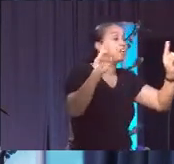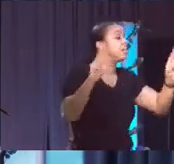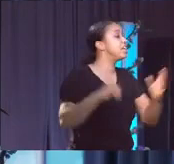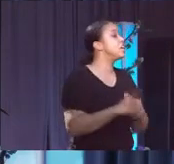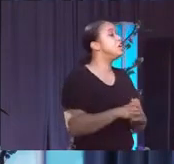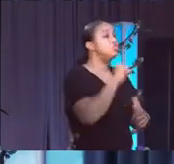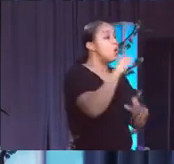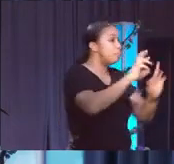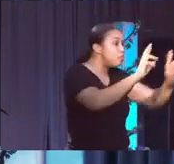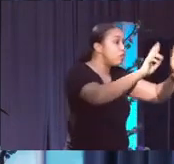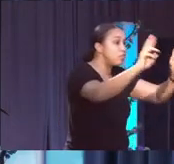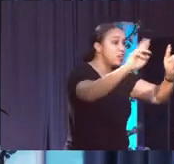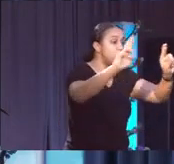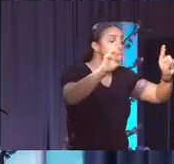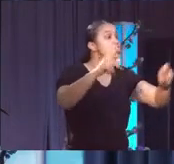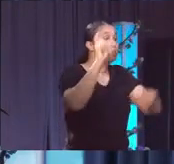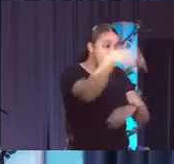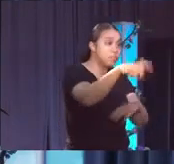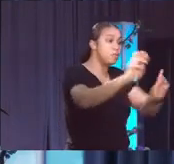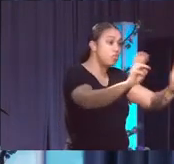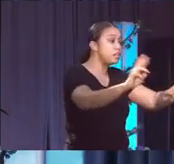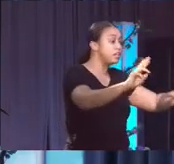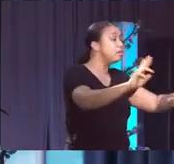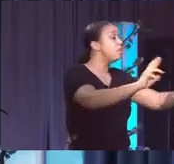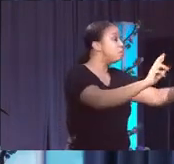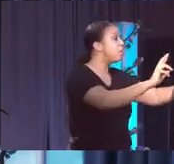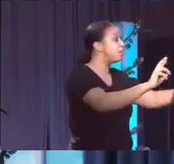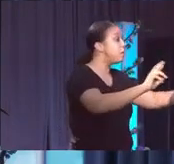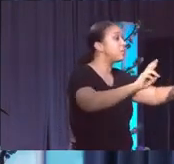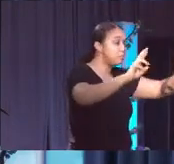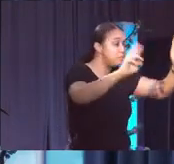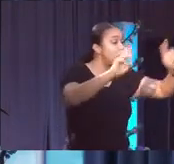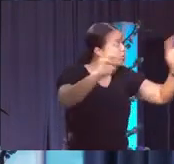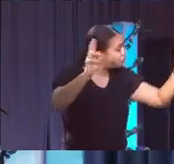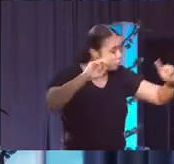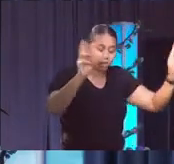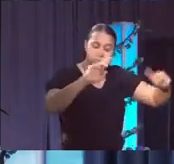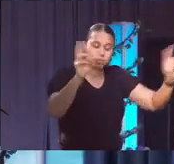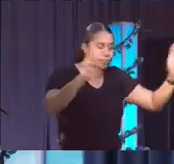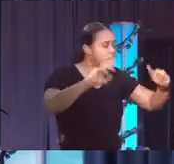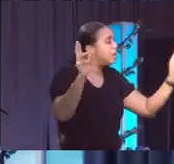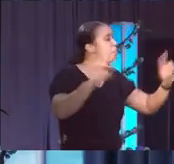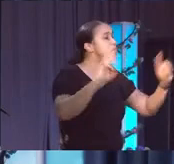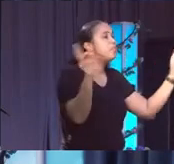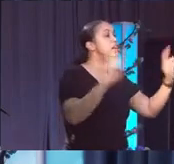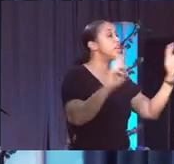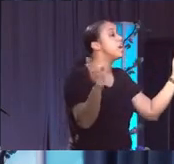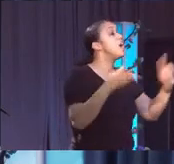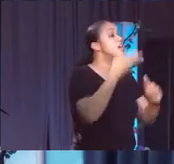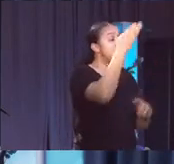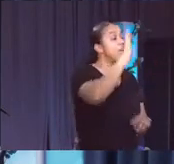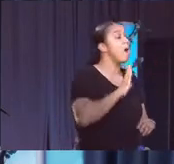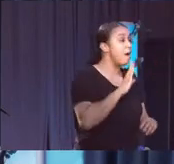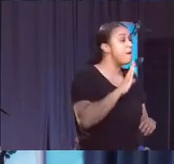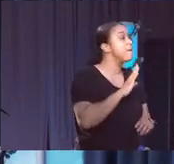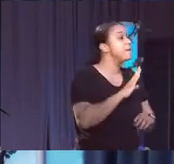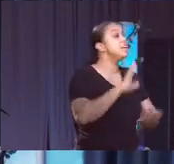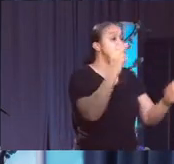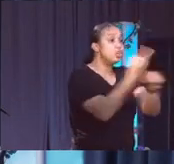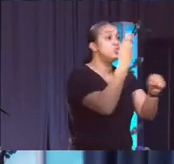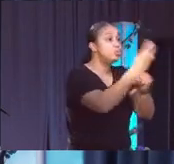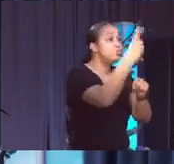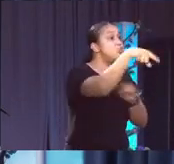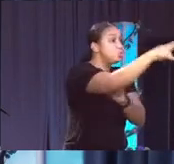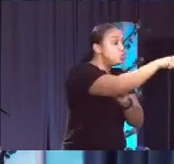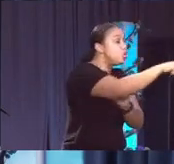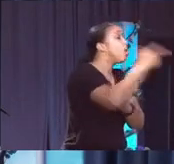Don't get ready. Be ready. Be ready. Be ready. Be ready. Be ready. Be ready. Be ready. Be ready. Be ready. Be ready. Be ready. Because God is about to use you.